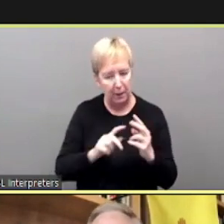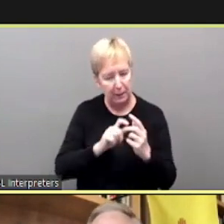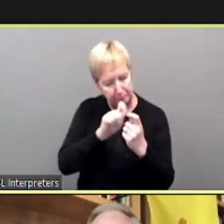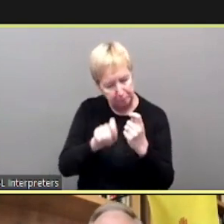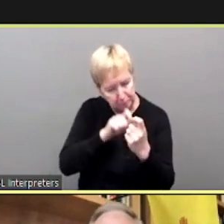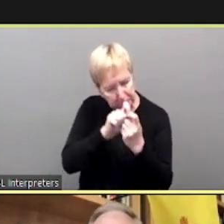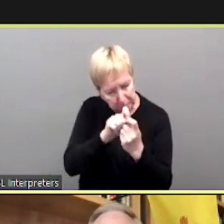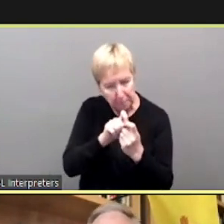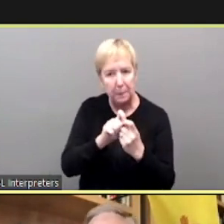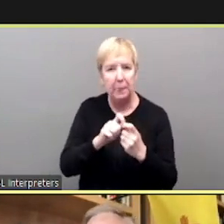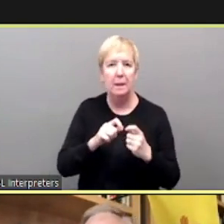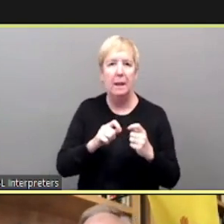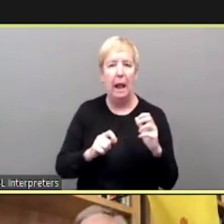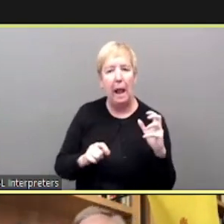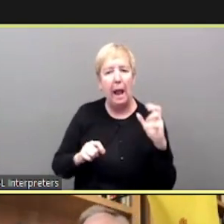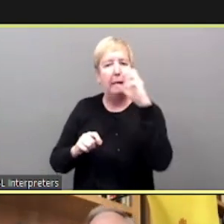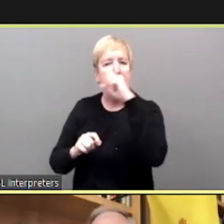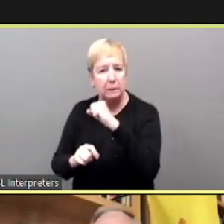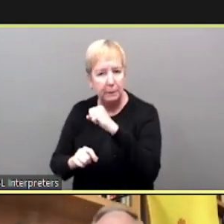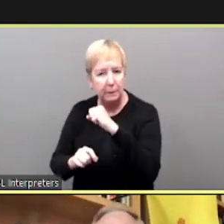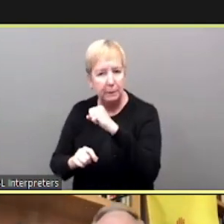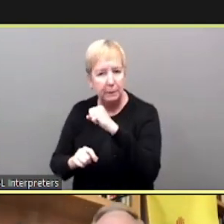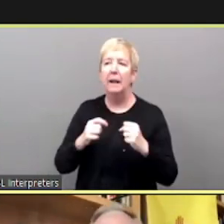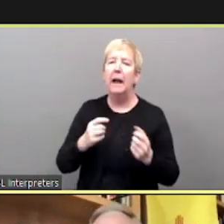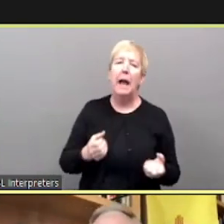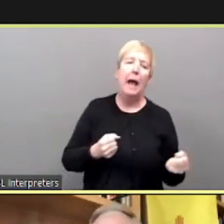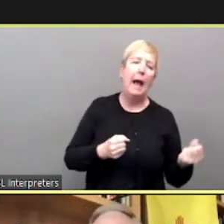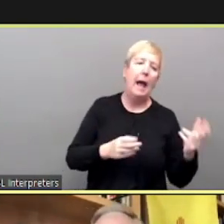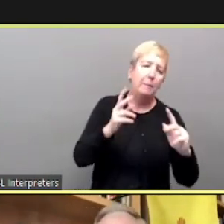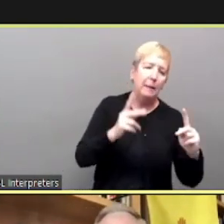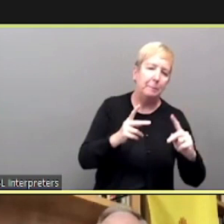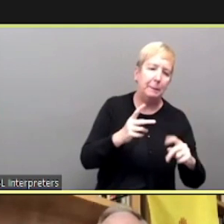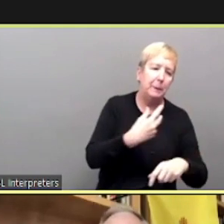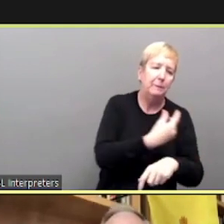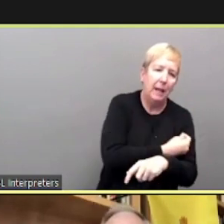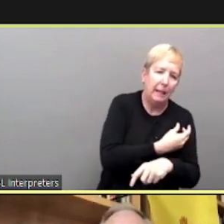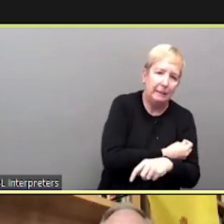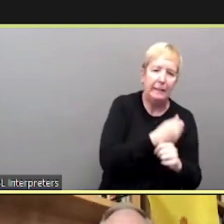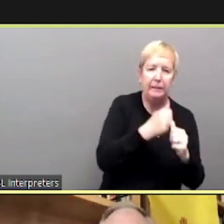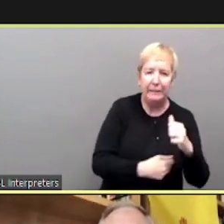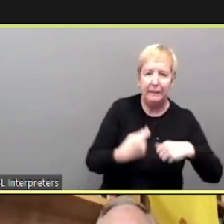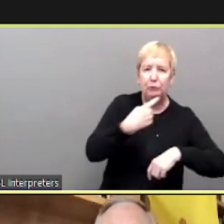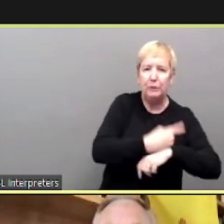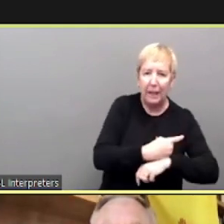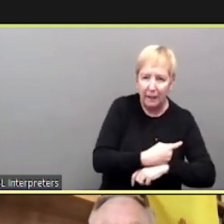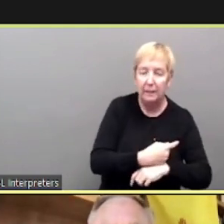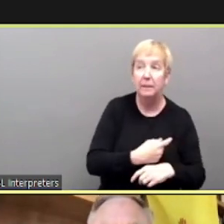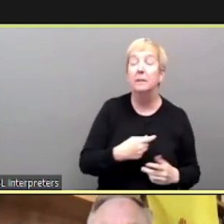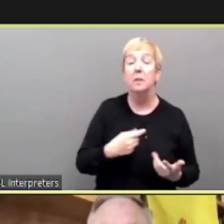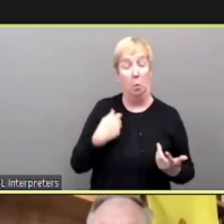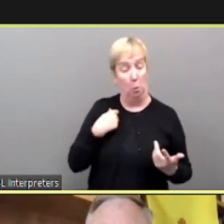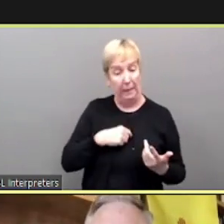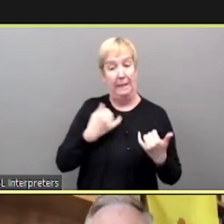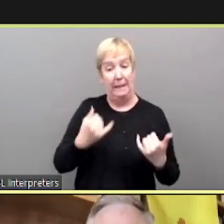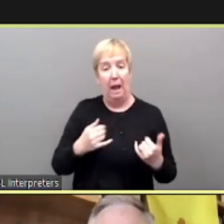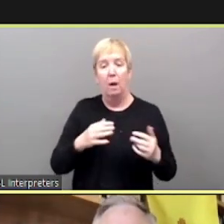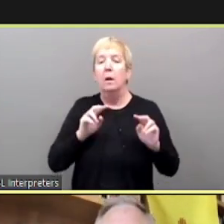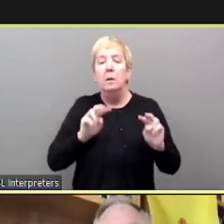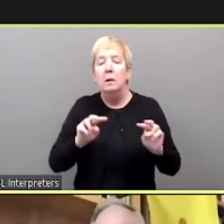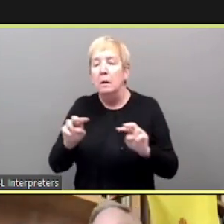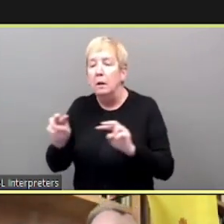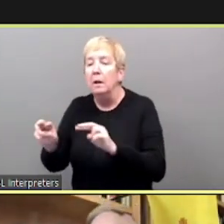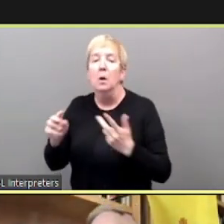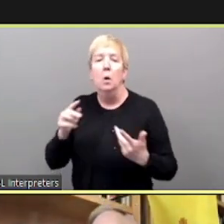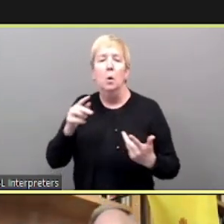estimating vaccination by date and how many people we need to do. We're just waiting for those key variables, like who are we